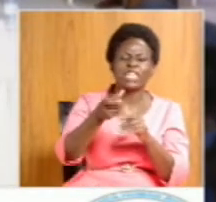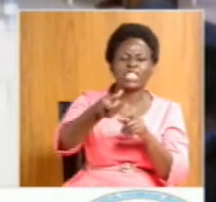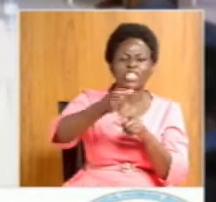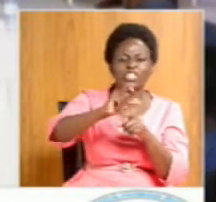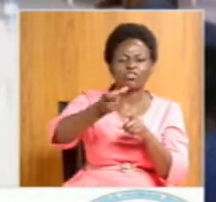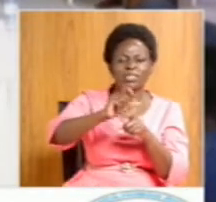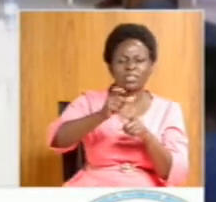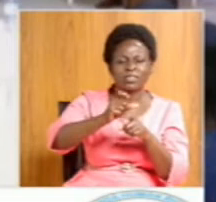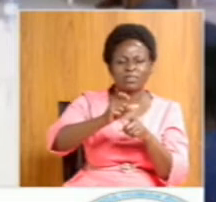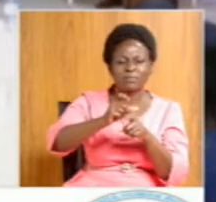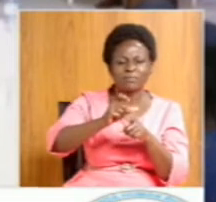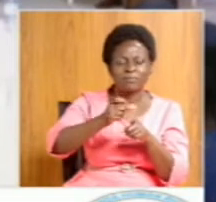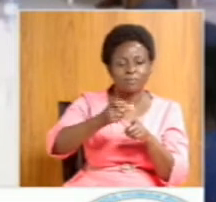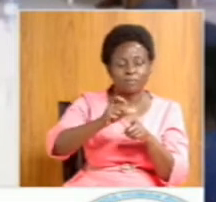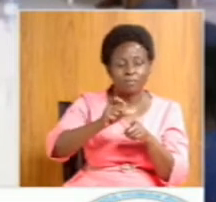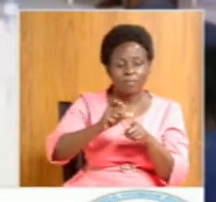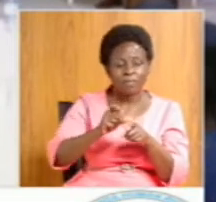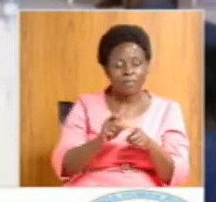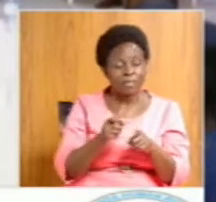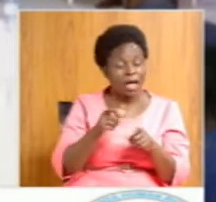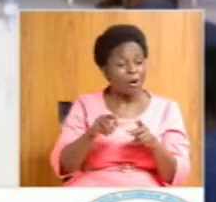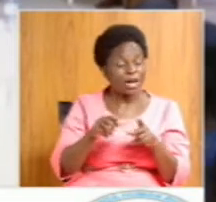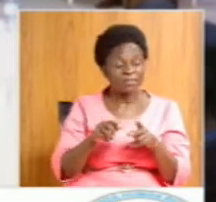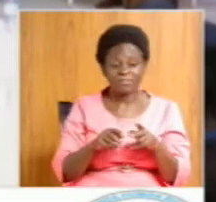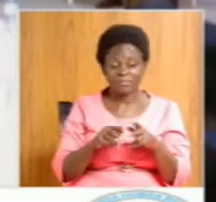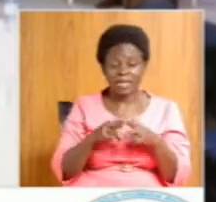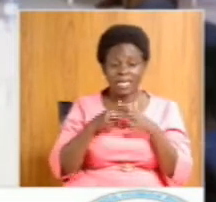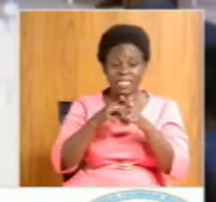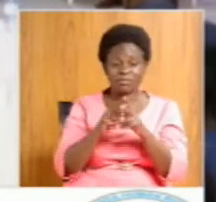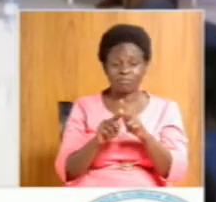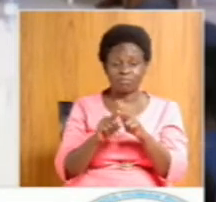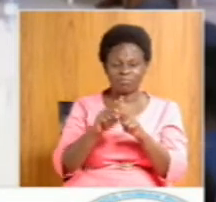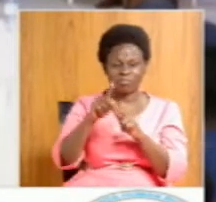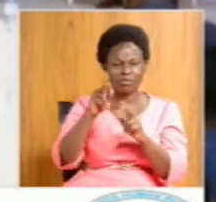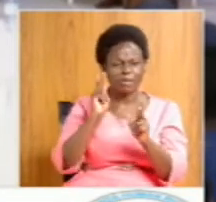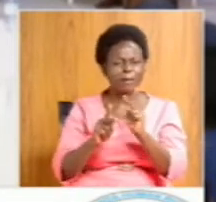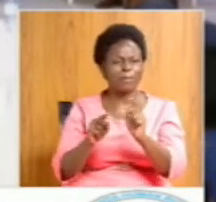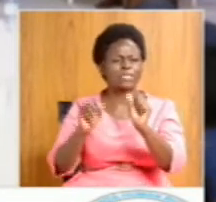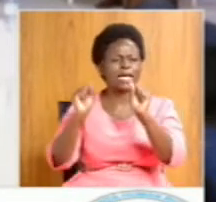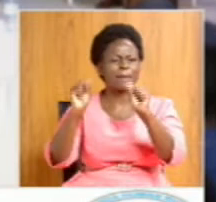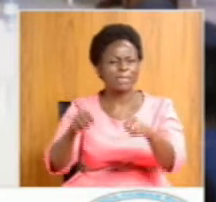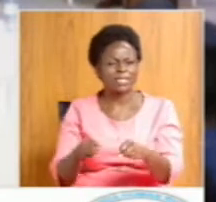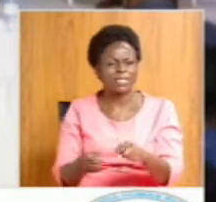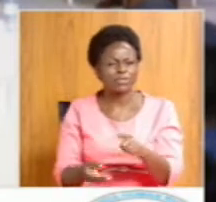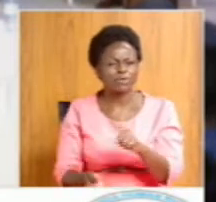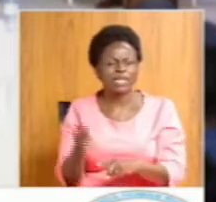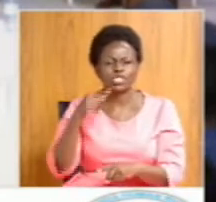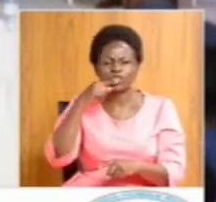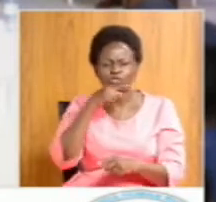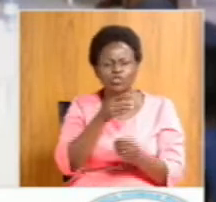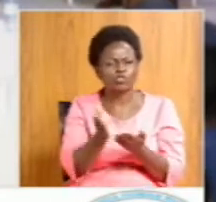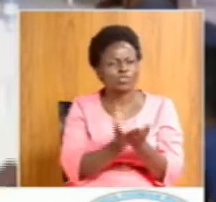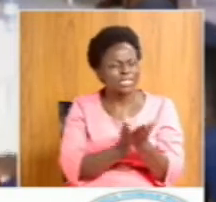that the impact of our debt on people's ability to get social services